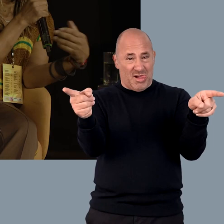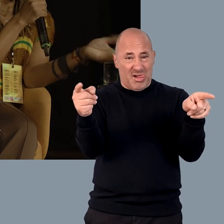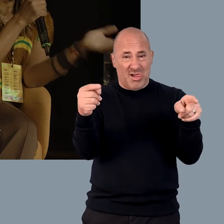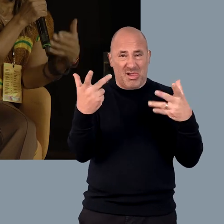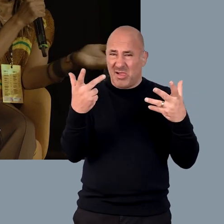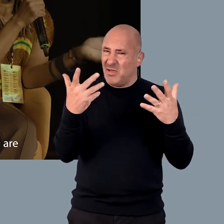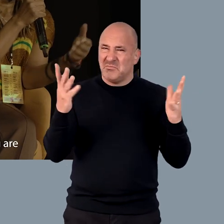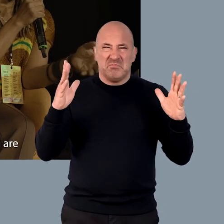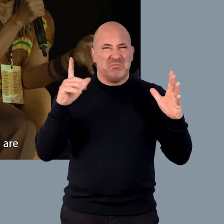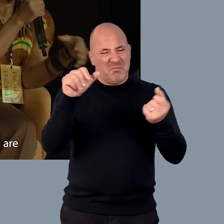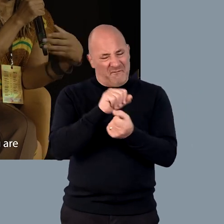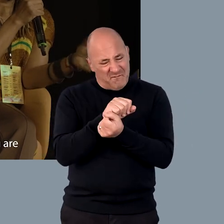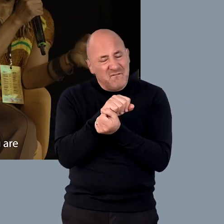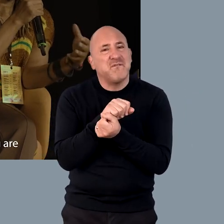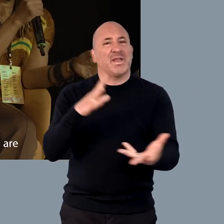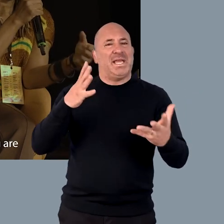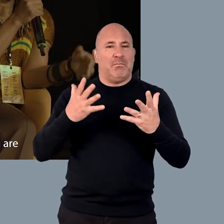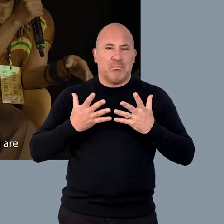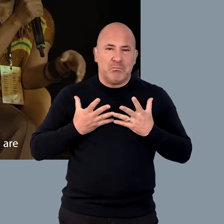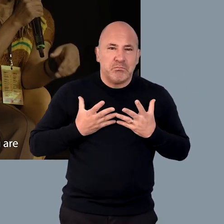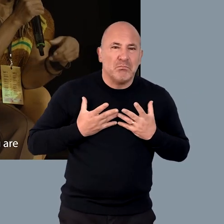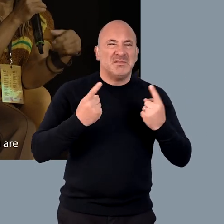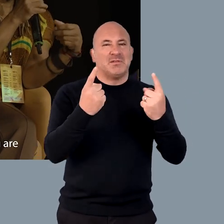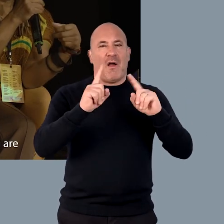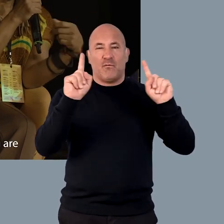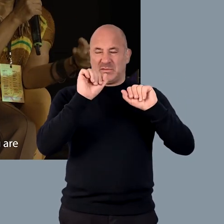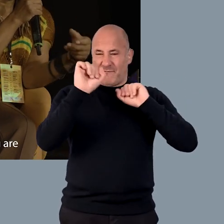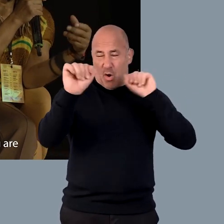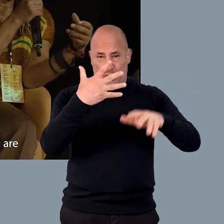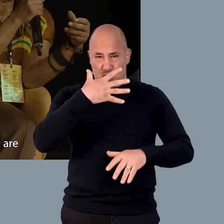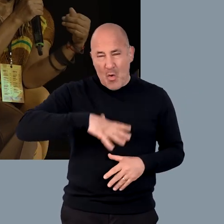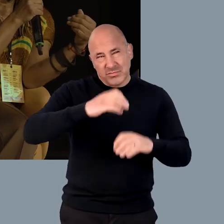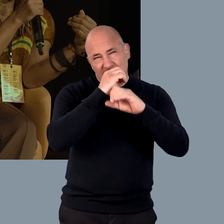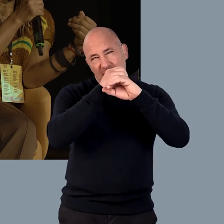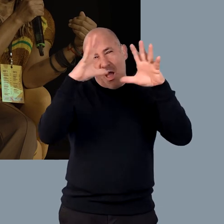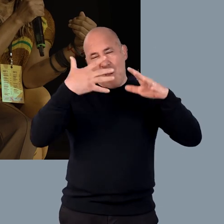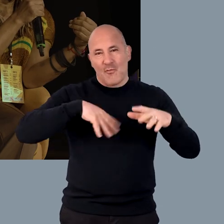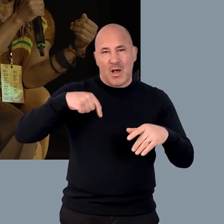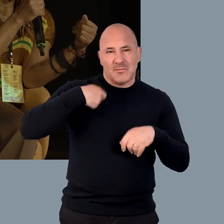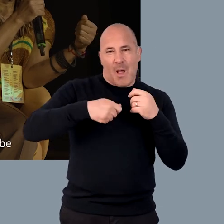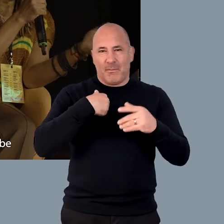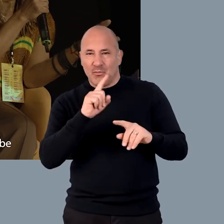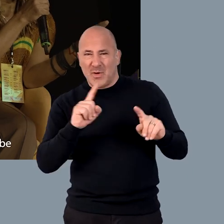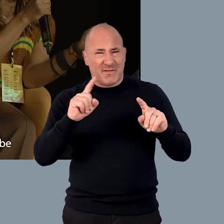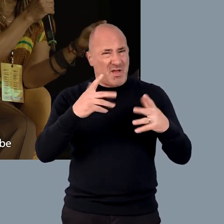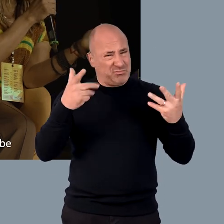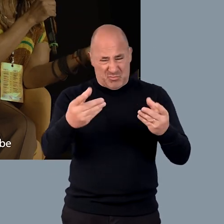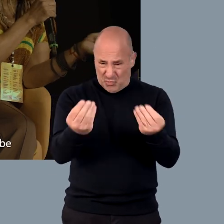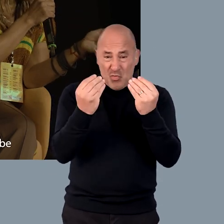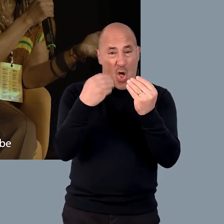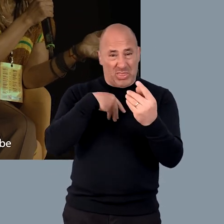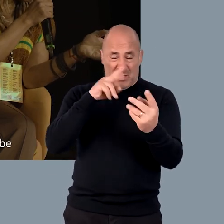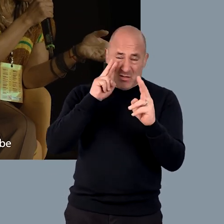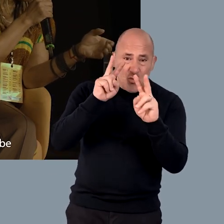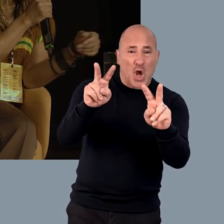in all of us in this room, that complete and utter freedom that you are, whatever kind of